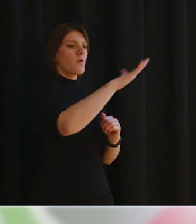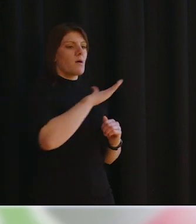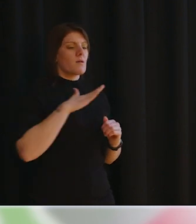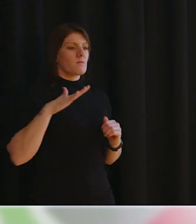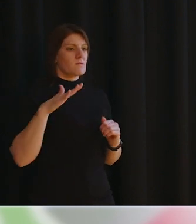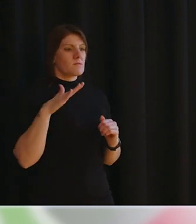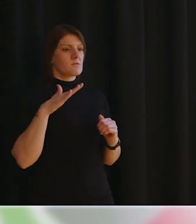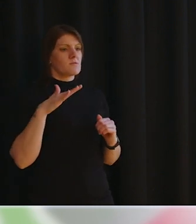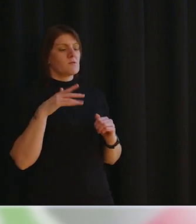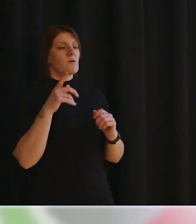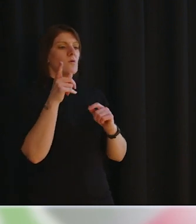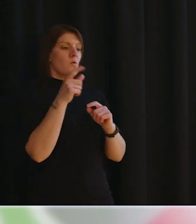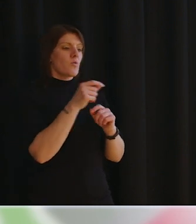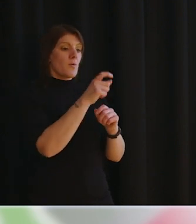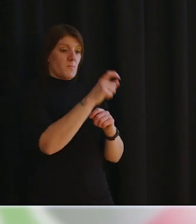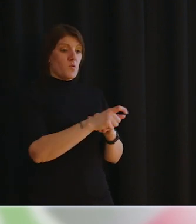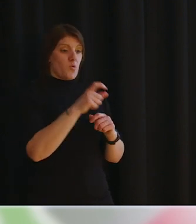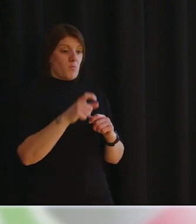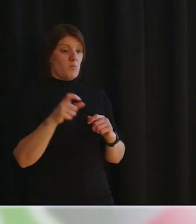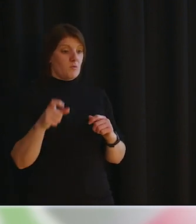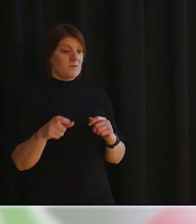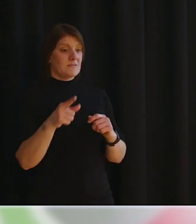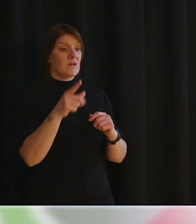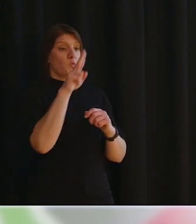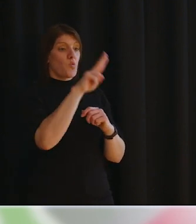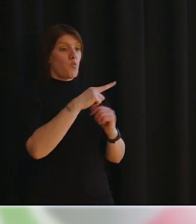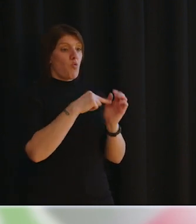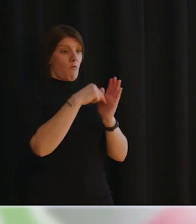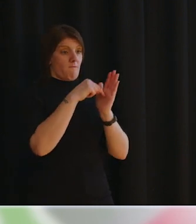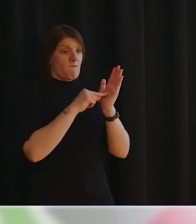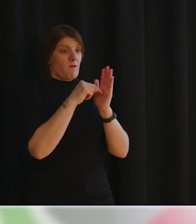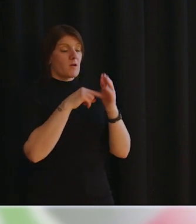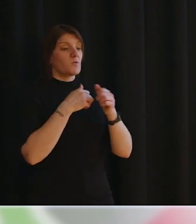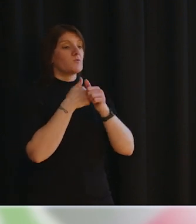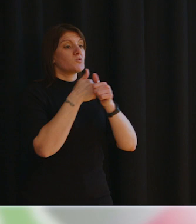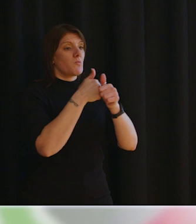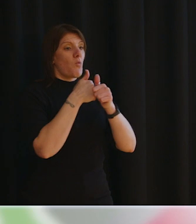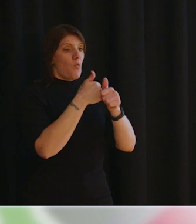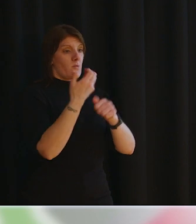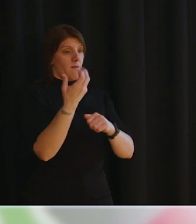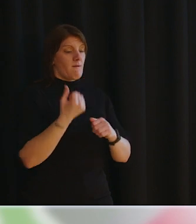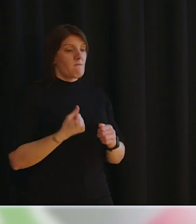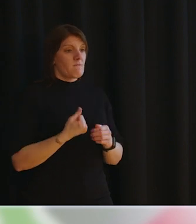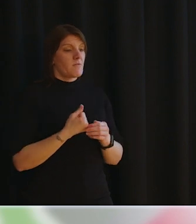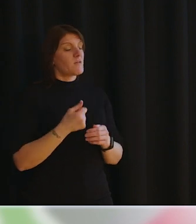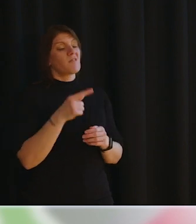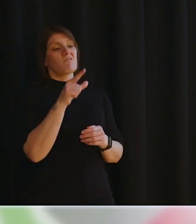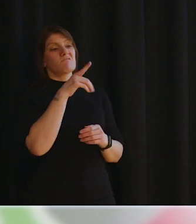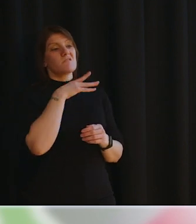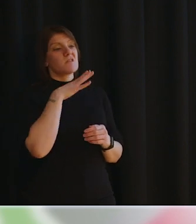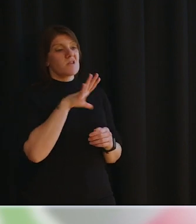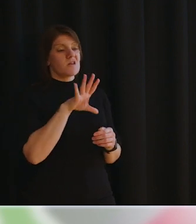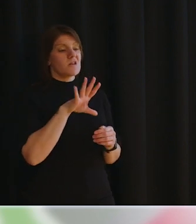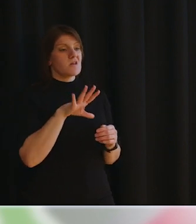of pupils within Norfolk receive universal support who don't require any additional intervention.